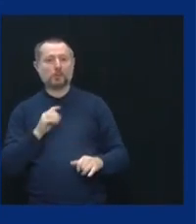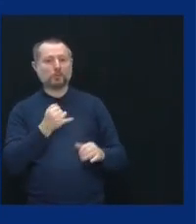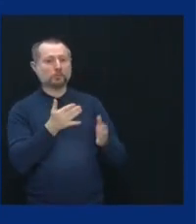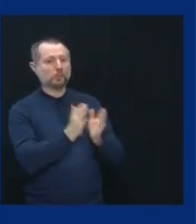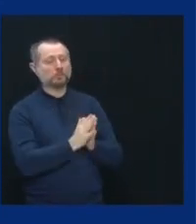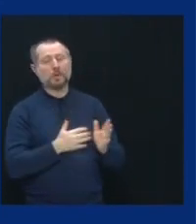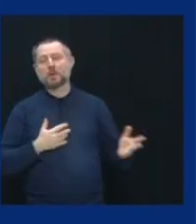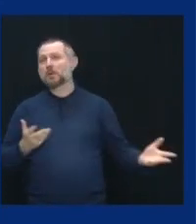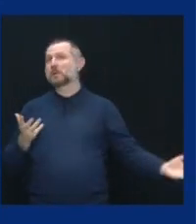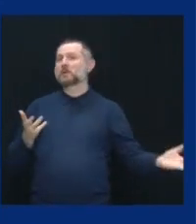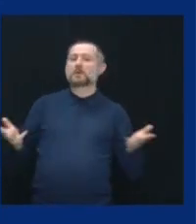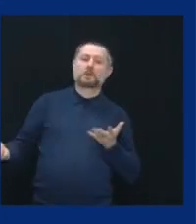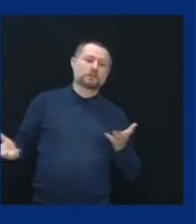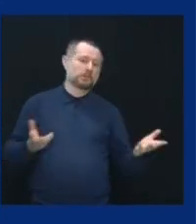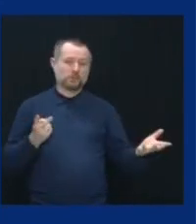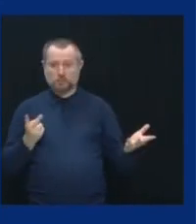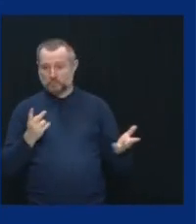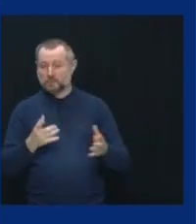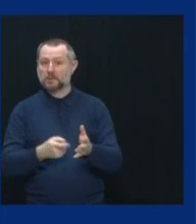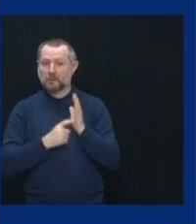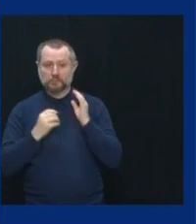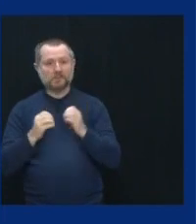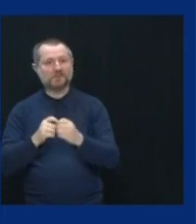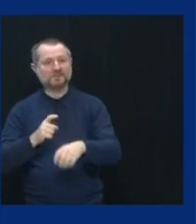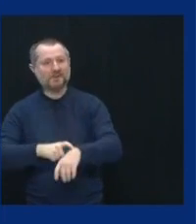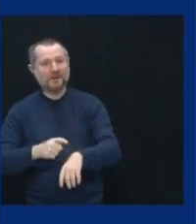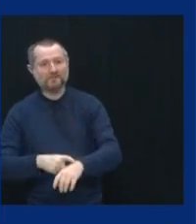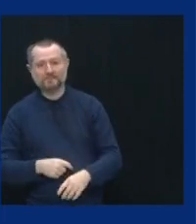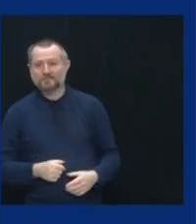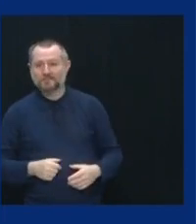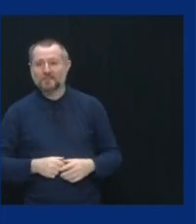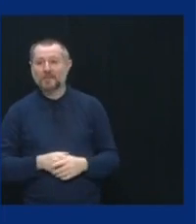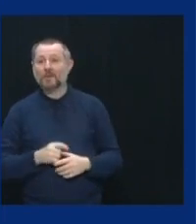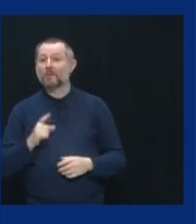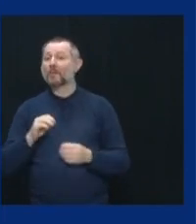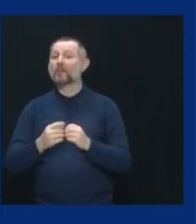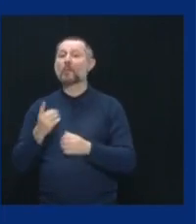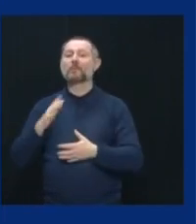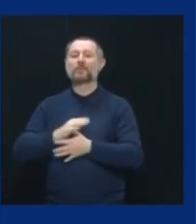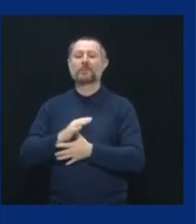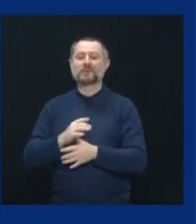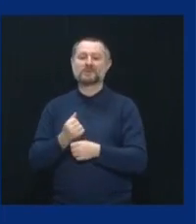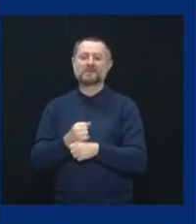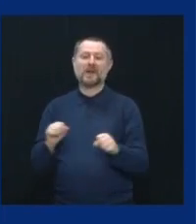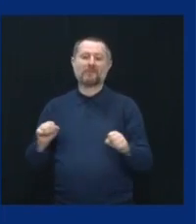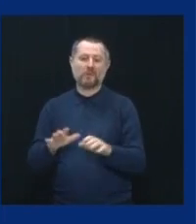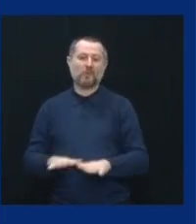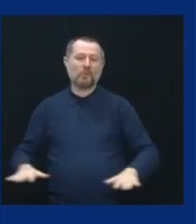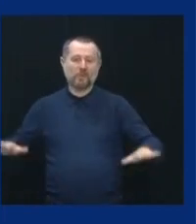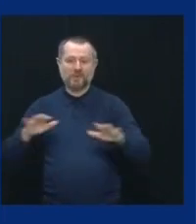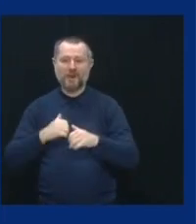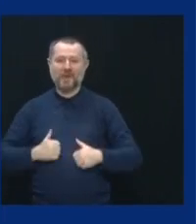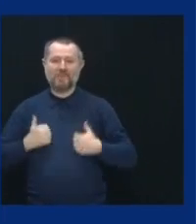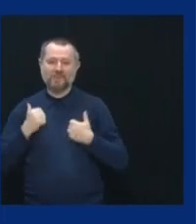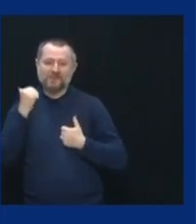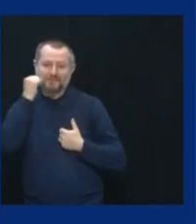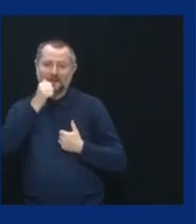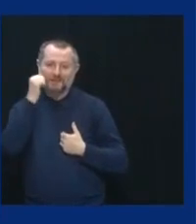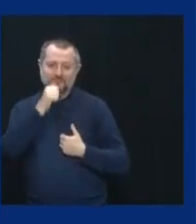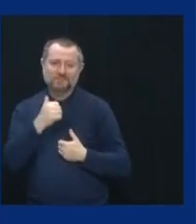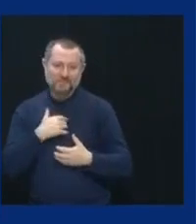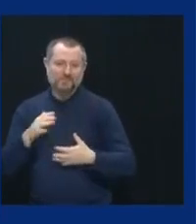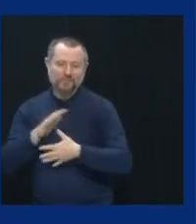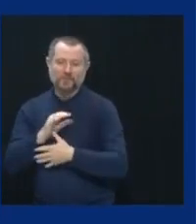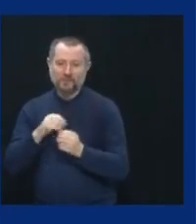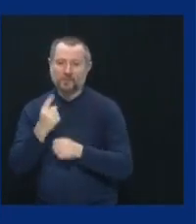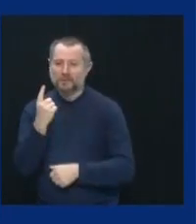take time, and the number one priority was saving people's lives every day. Do you have a